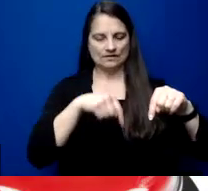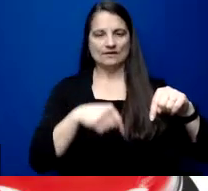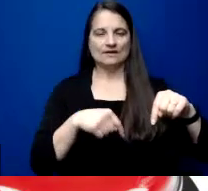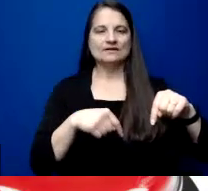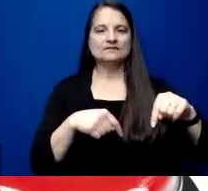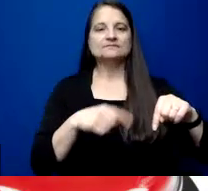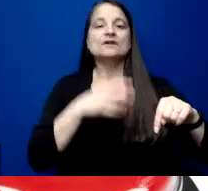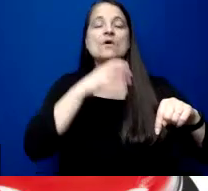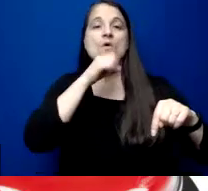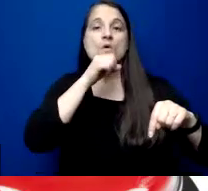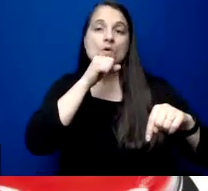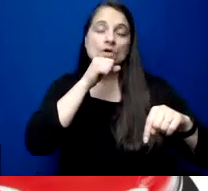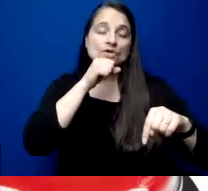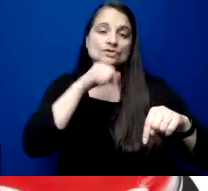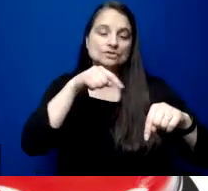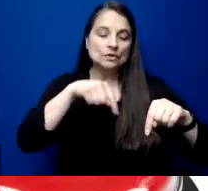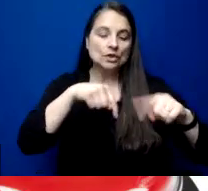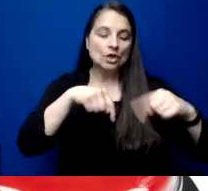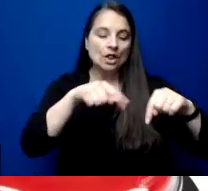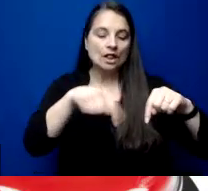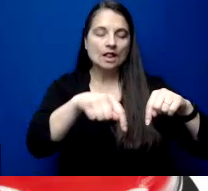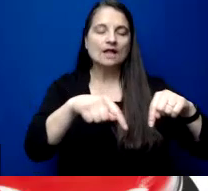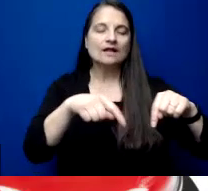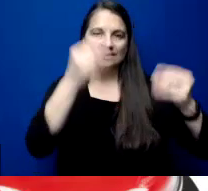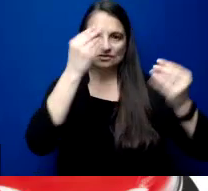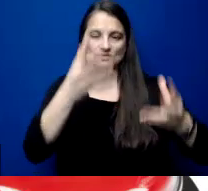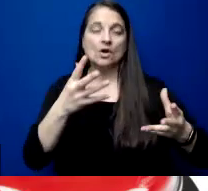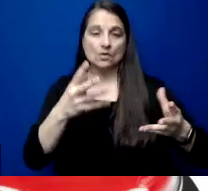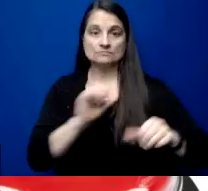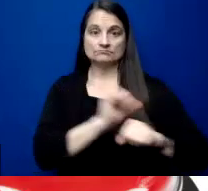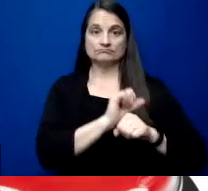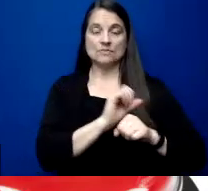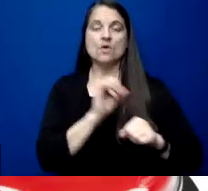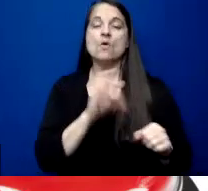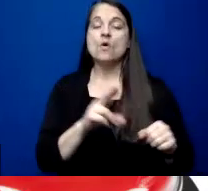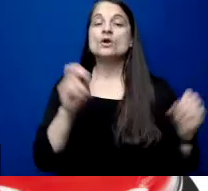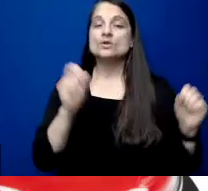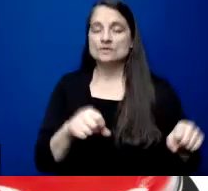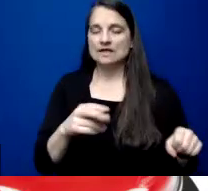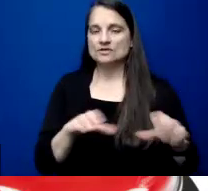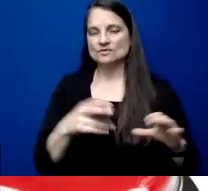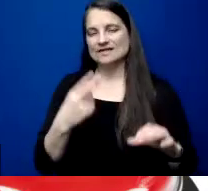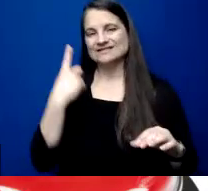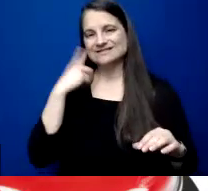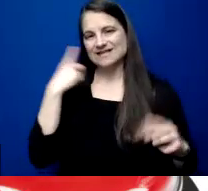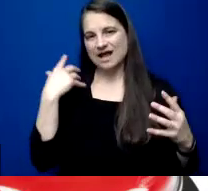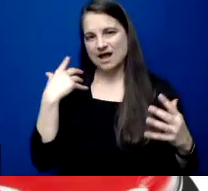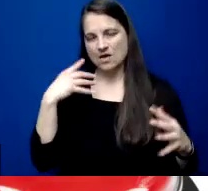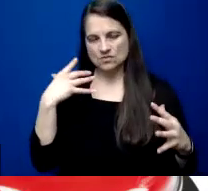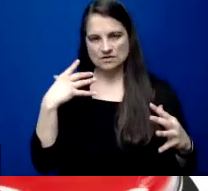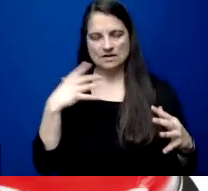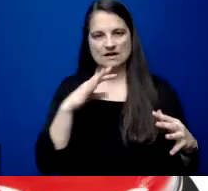orange circle to let you know it's being activated. And you can also turn on a sound feedback option. So it will give a little